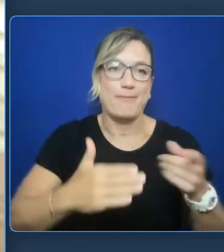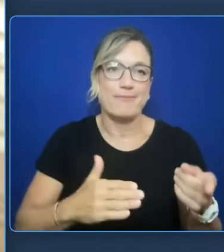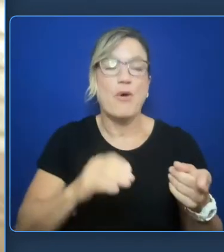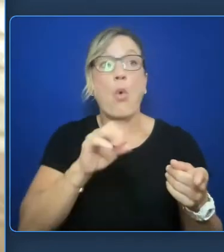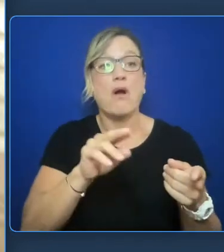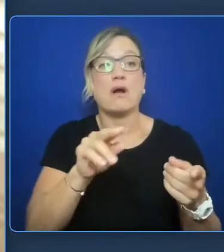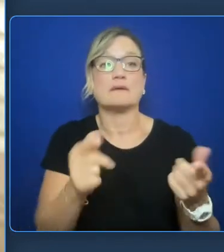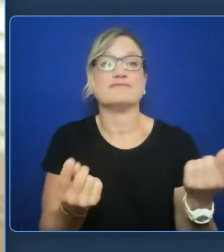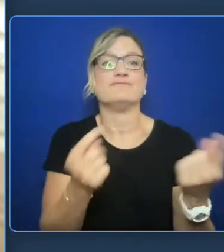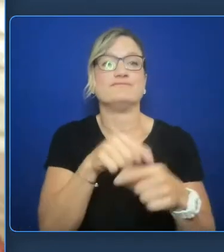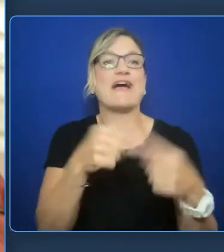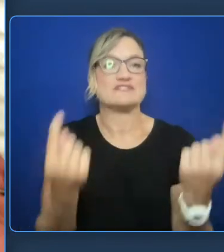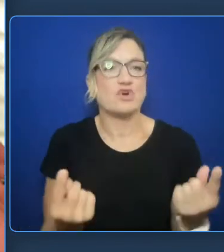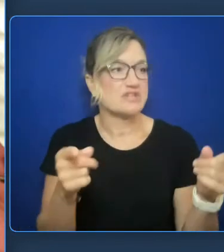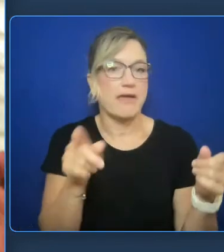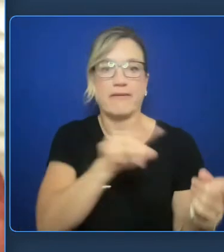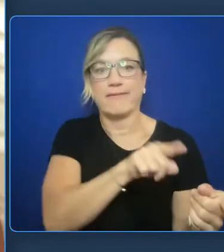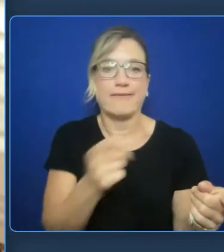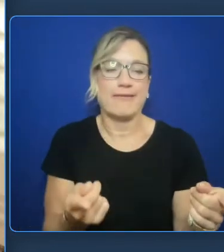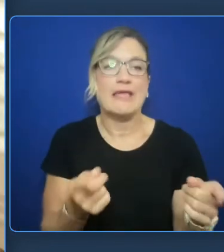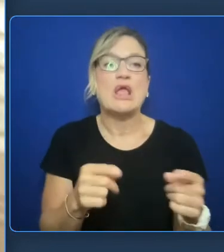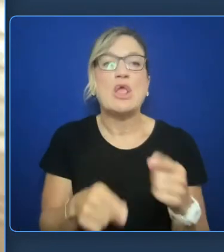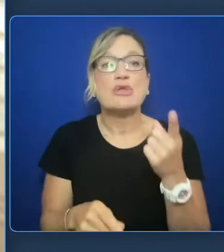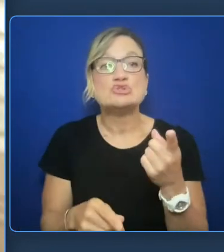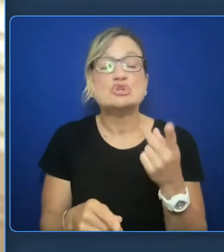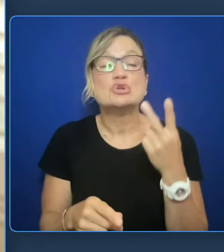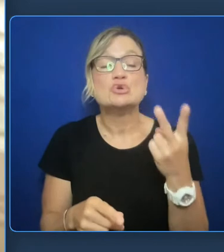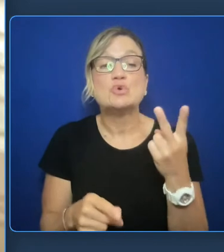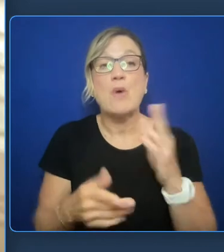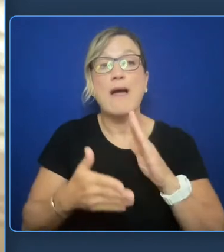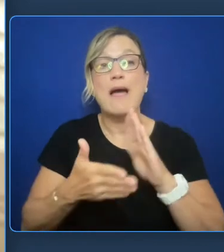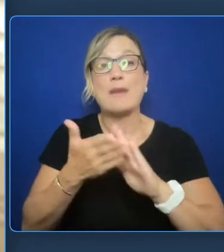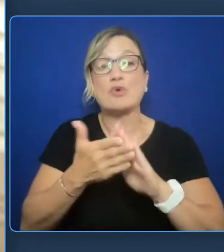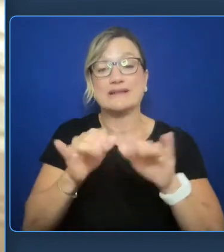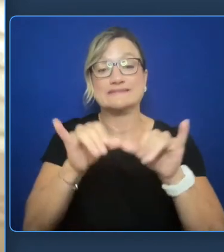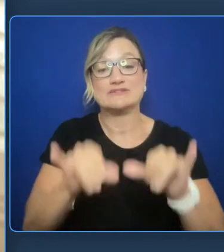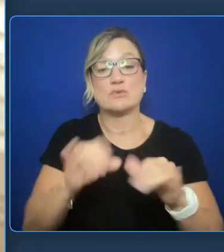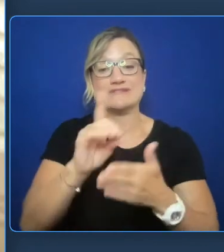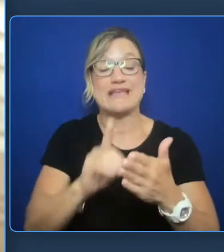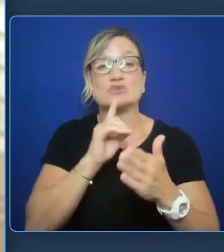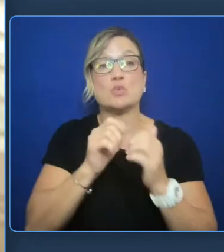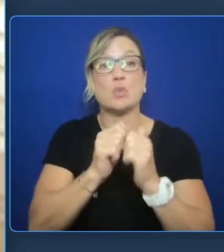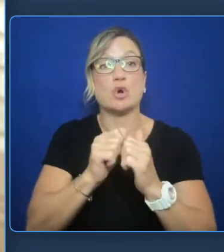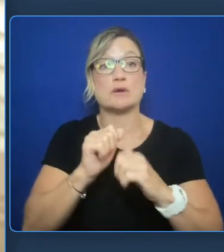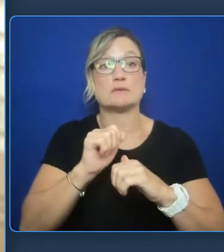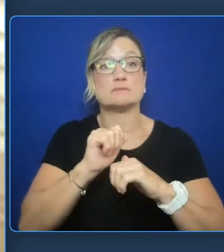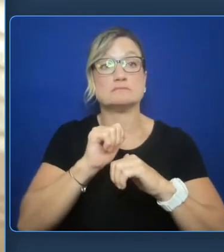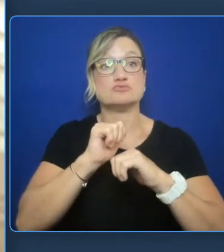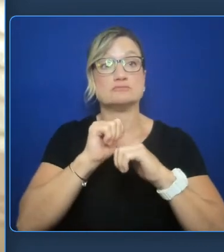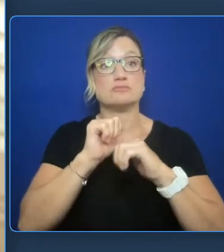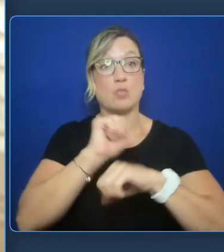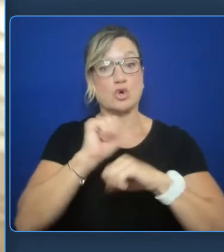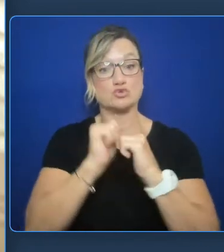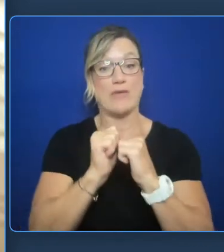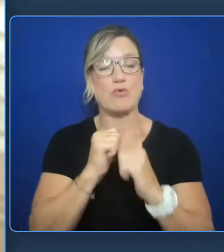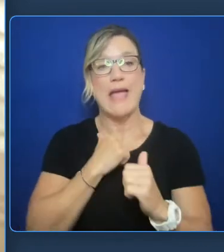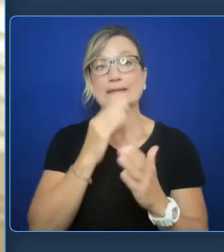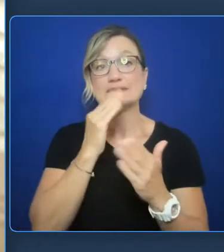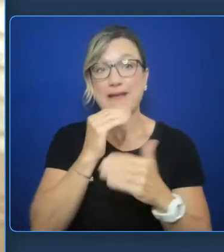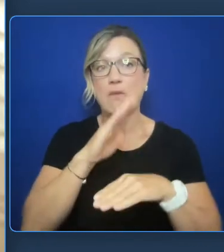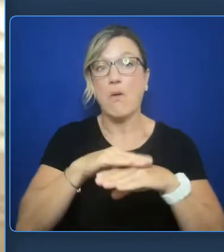it to iOS. So the two operating systems are kind of designed to work together. So I would expect it to be on both.